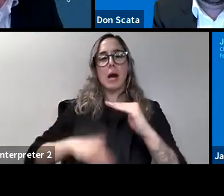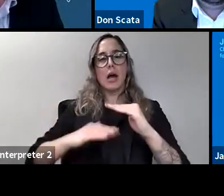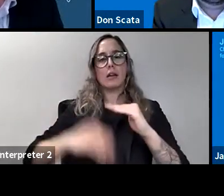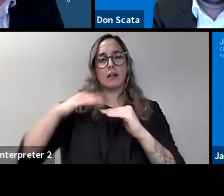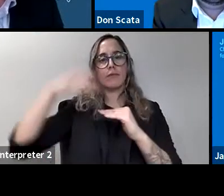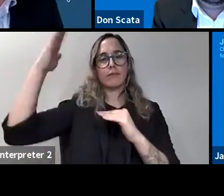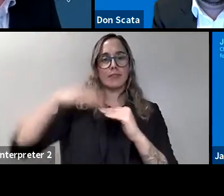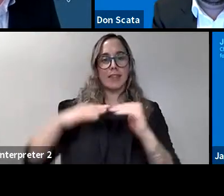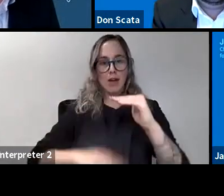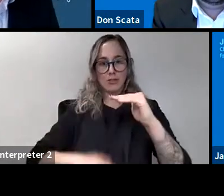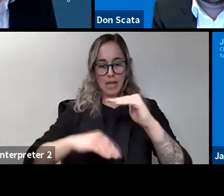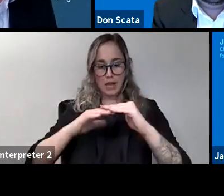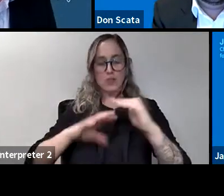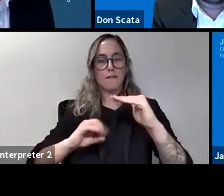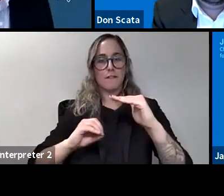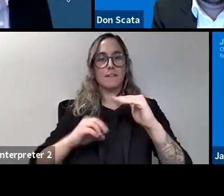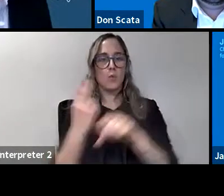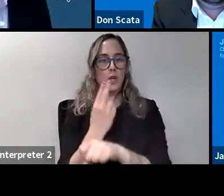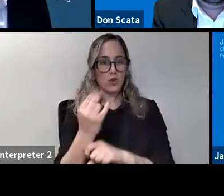all the way down to the 50.